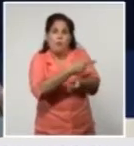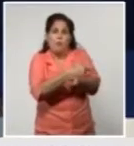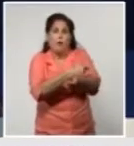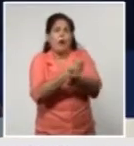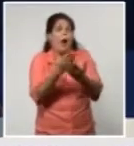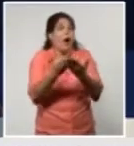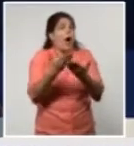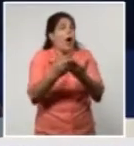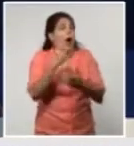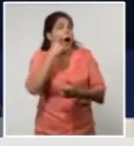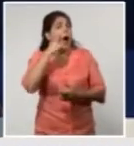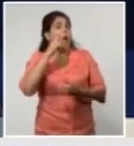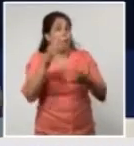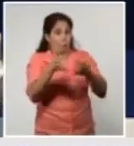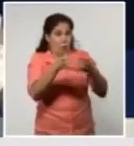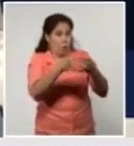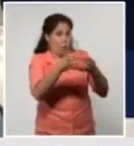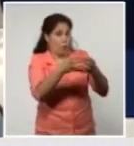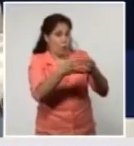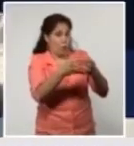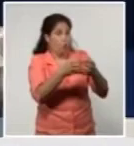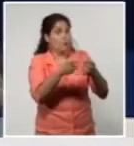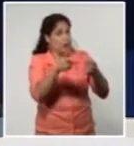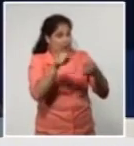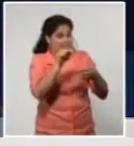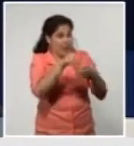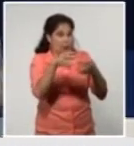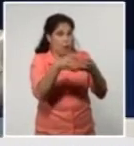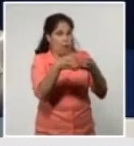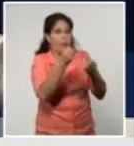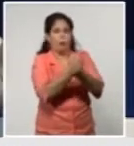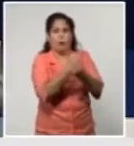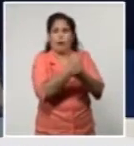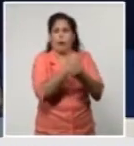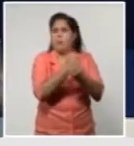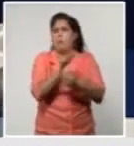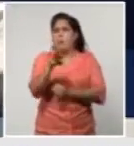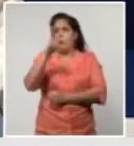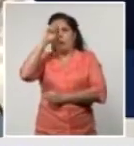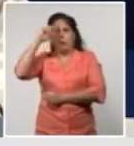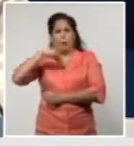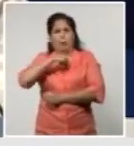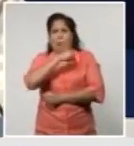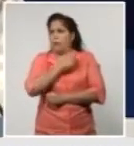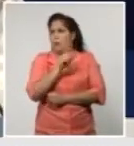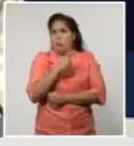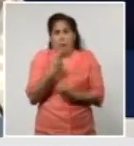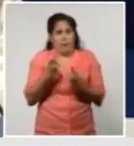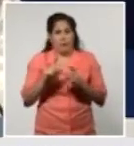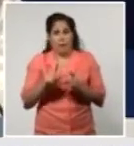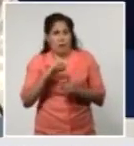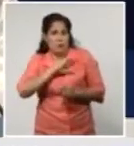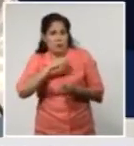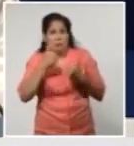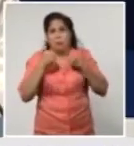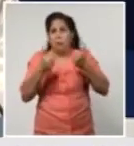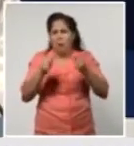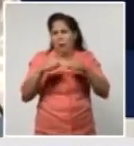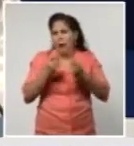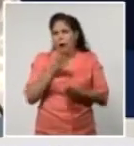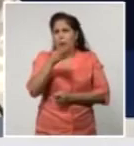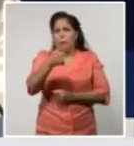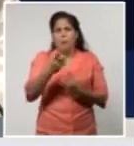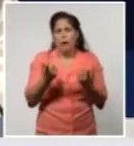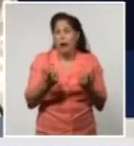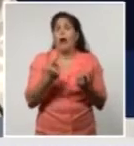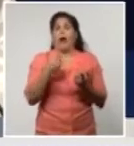77.2% of the confirmed cases in the last 2 weeks, 122 cases, have been asymptomatic at the